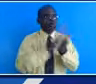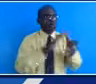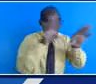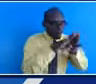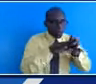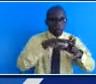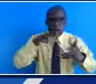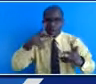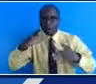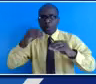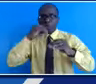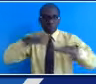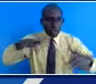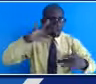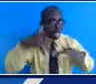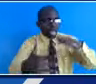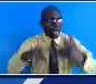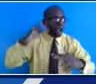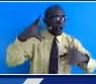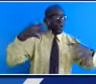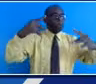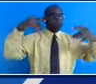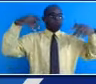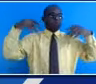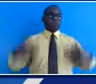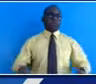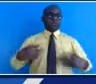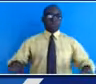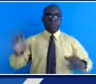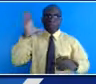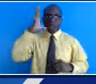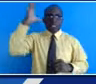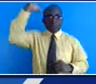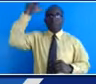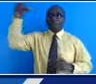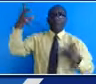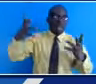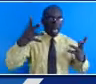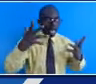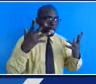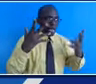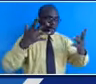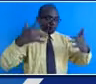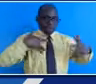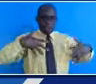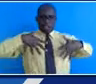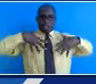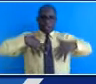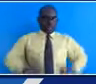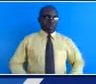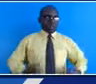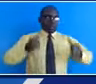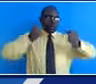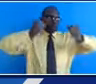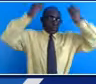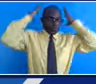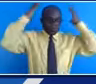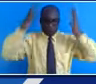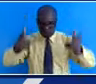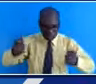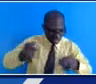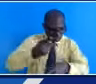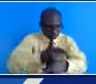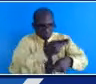also doing the mom job and another job, it's just, you know, overwhelming most days. But I